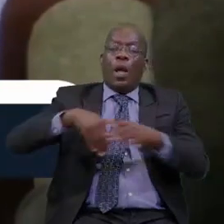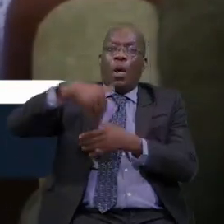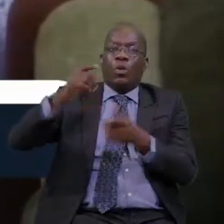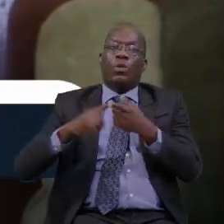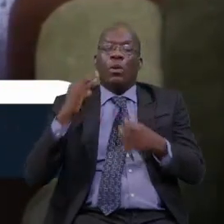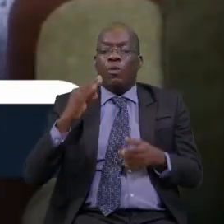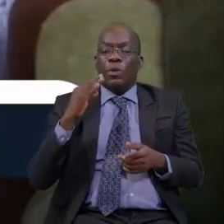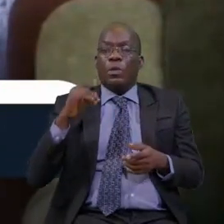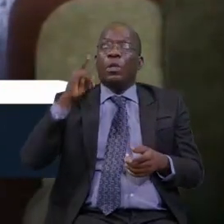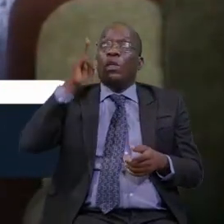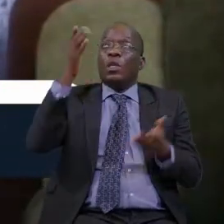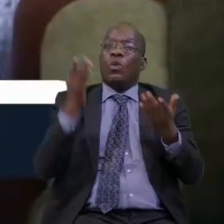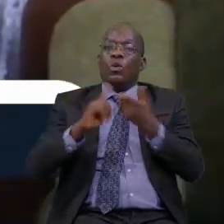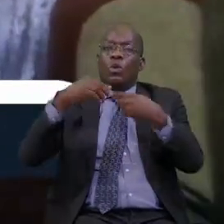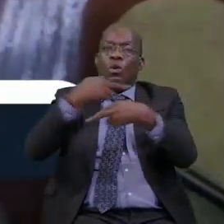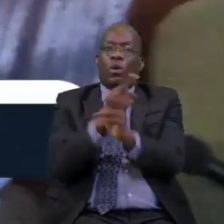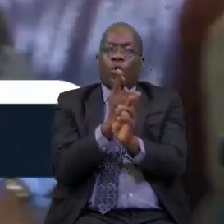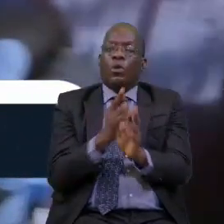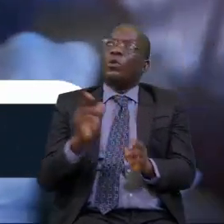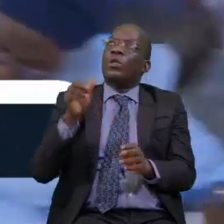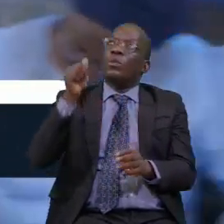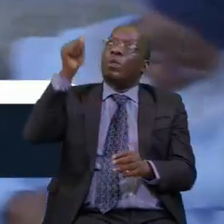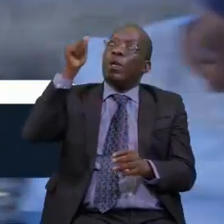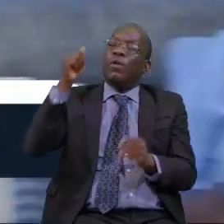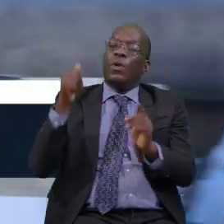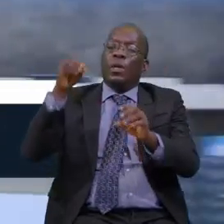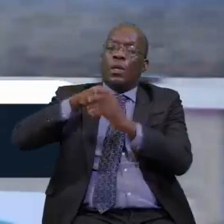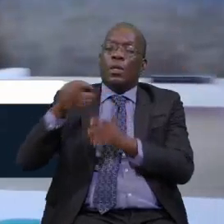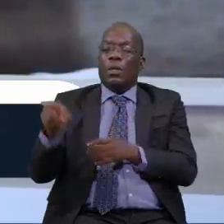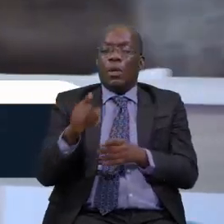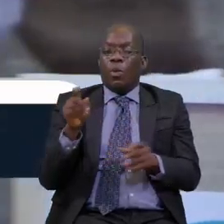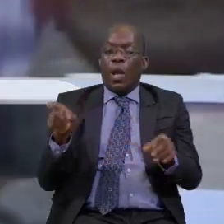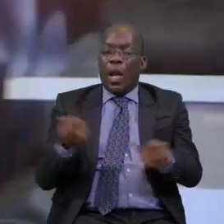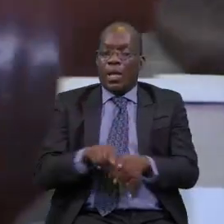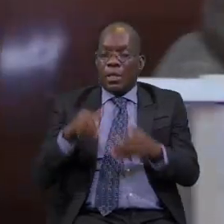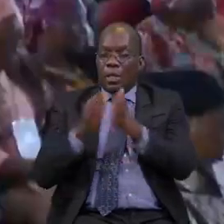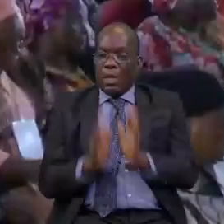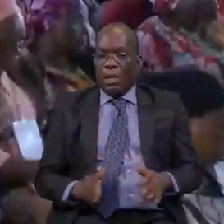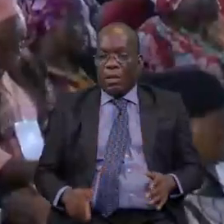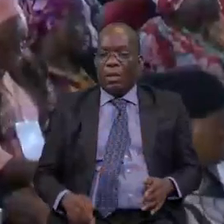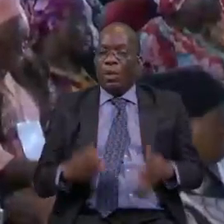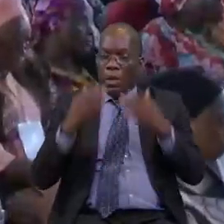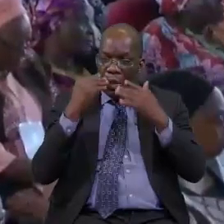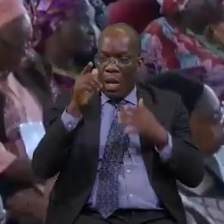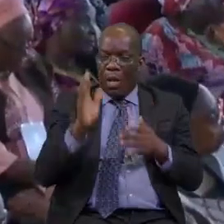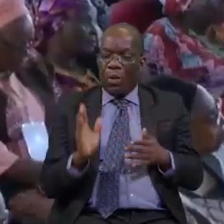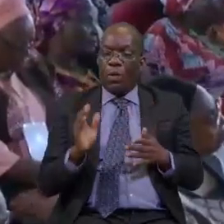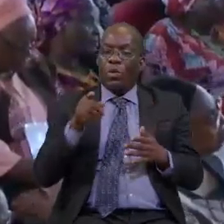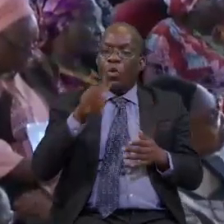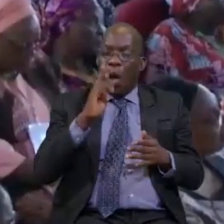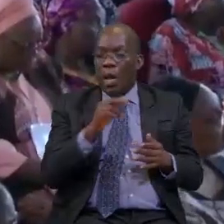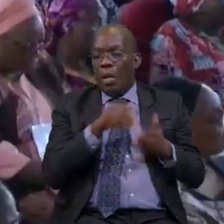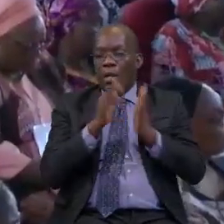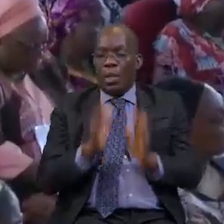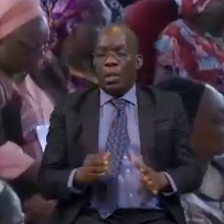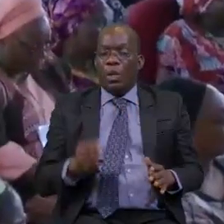reproduce himself in them. Are you a leader? Thank God you are. Will there be somebody? Will there be